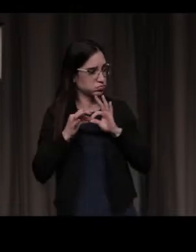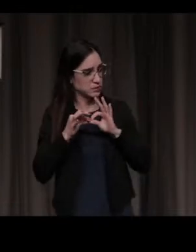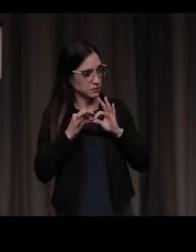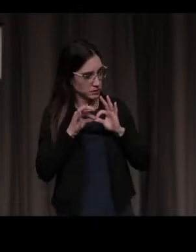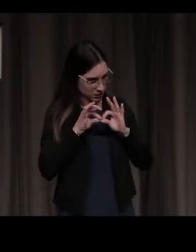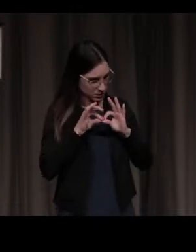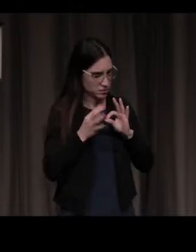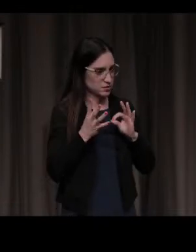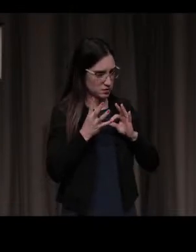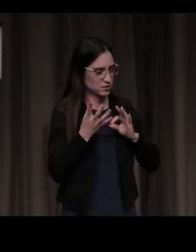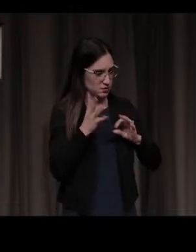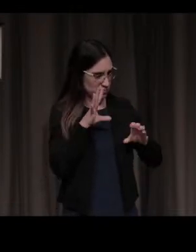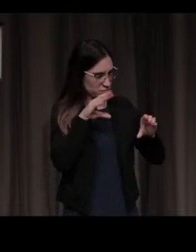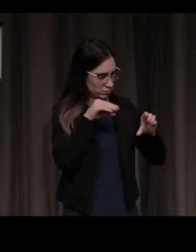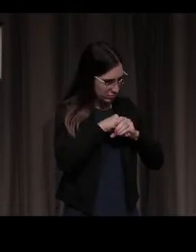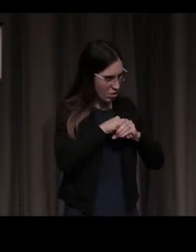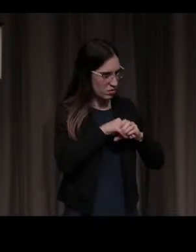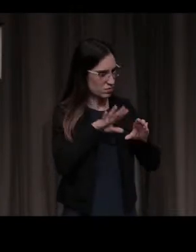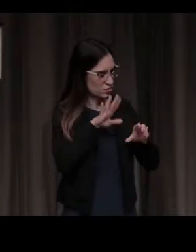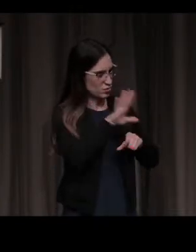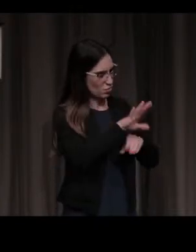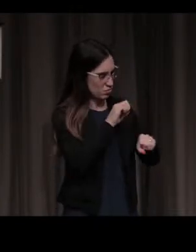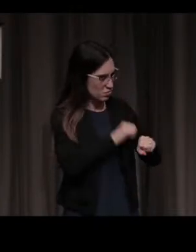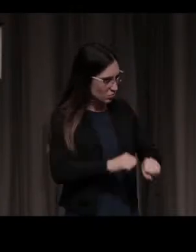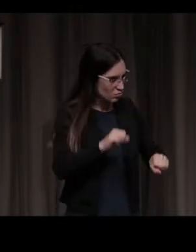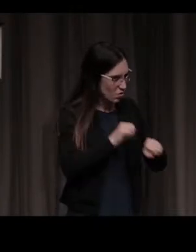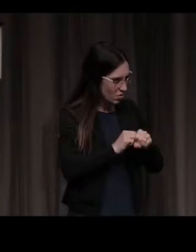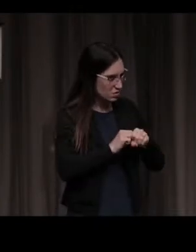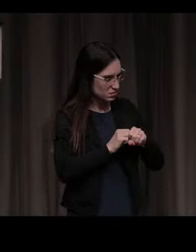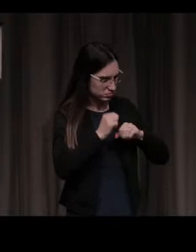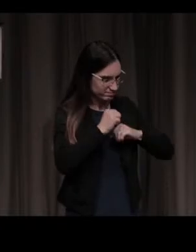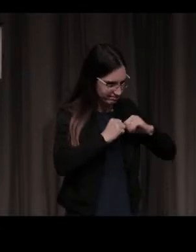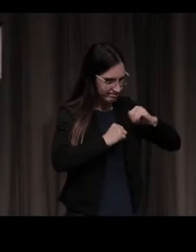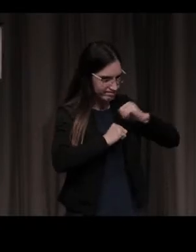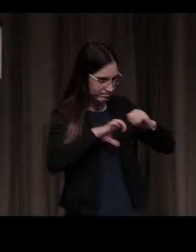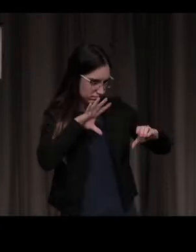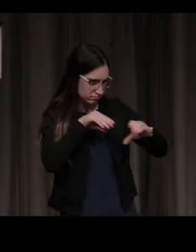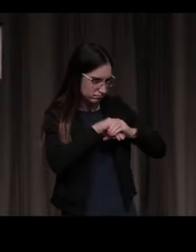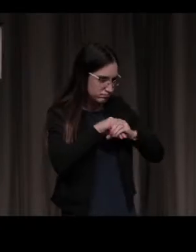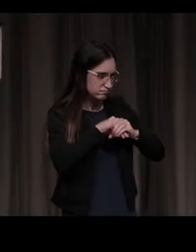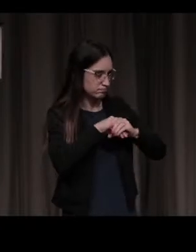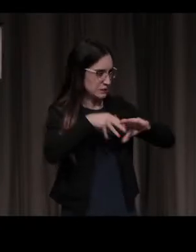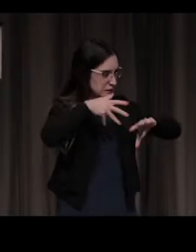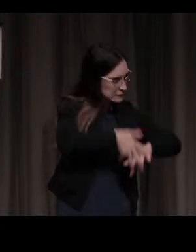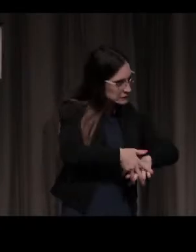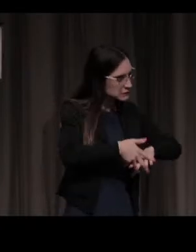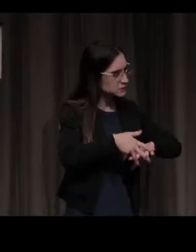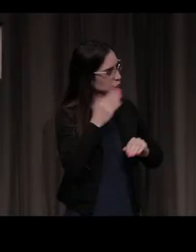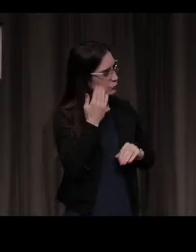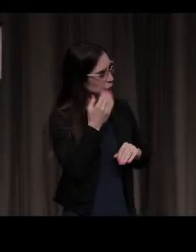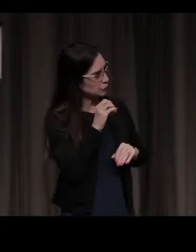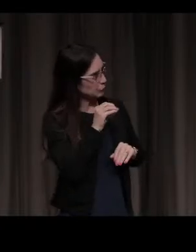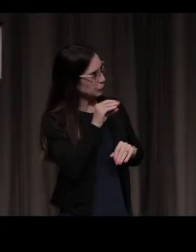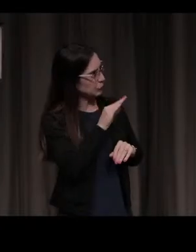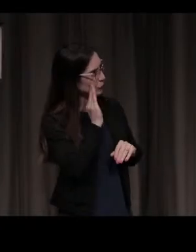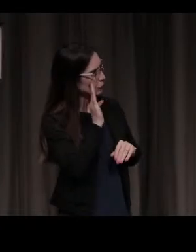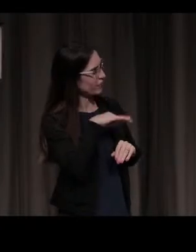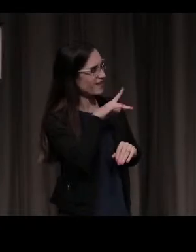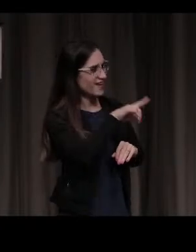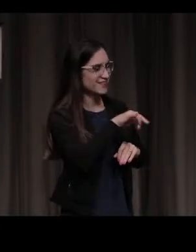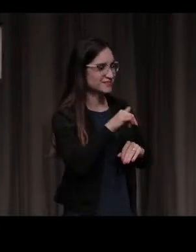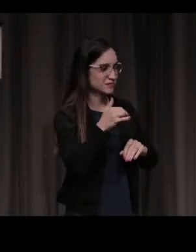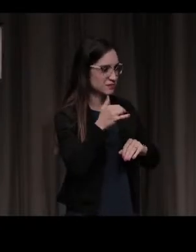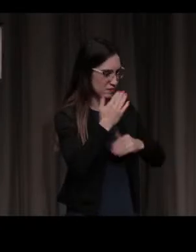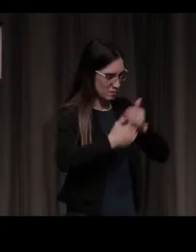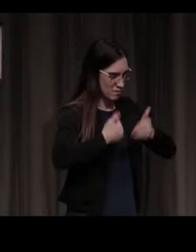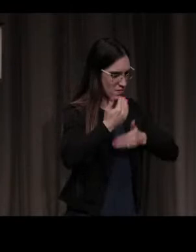what we make with our own hands. So it's not even just like the practice, it's more so about the practice of like that meditative